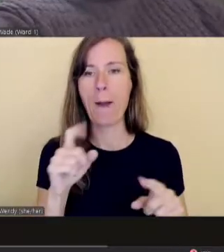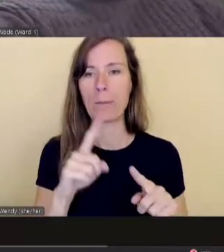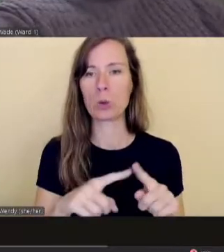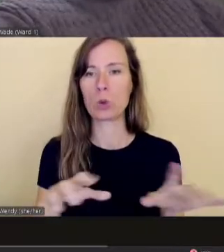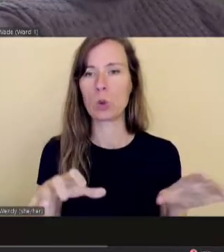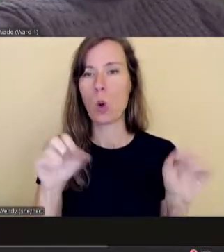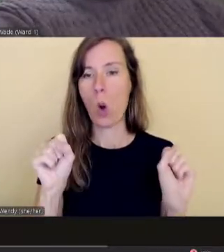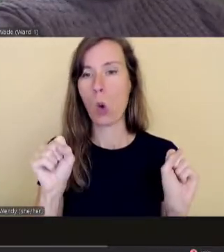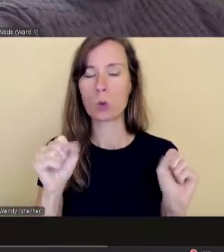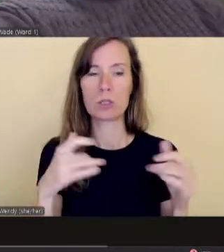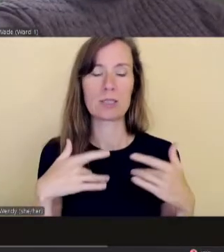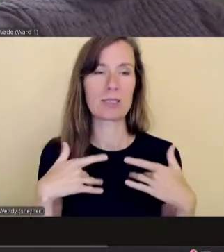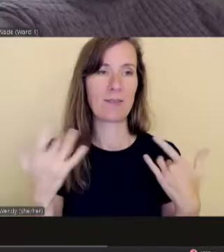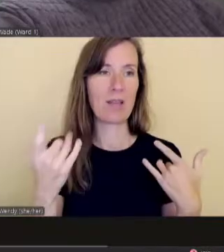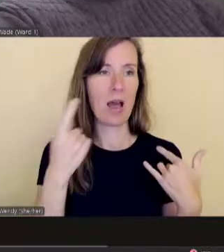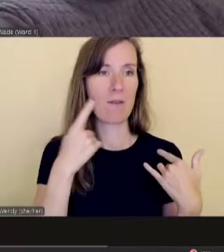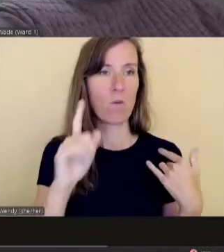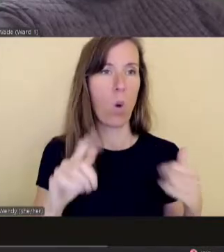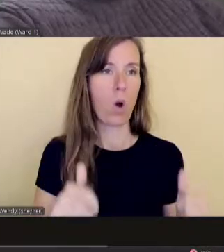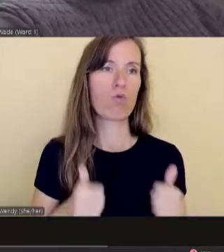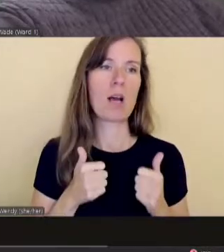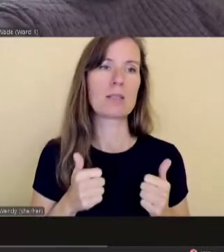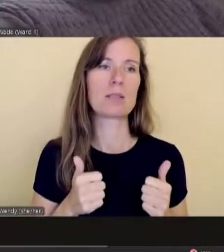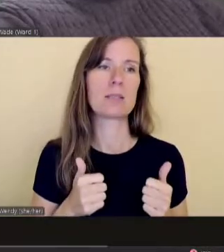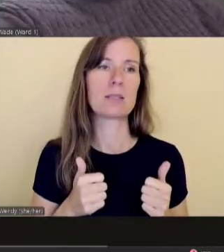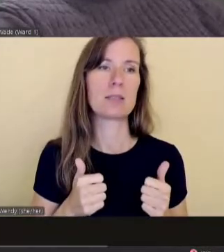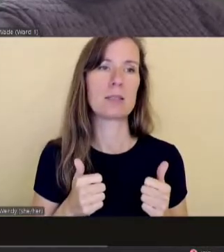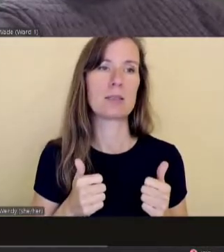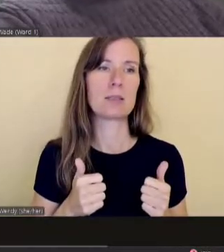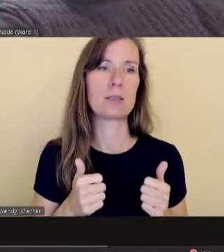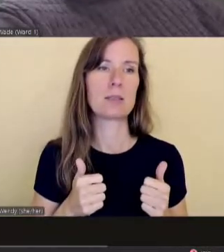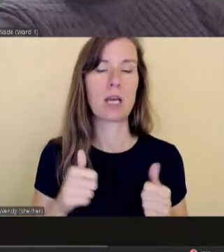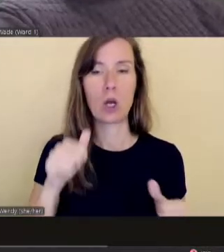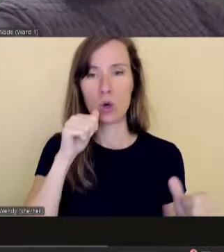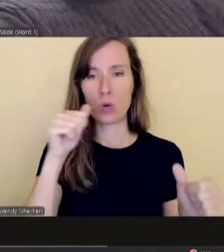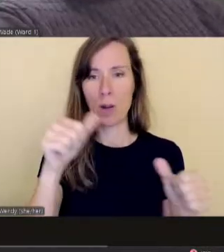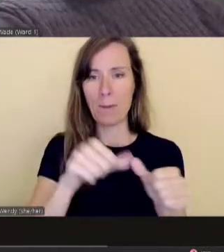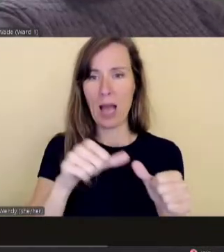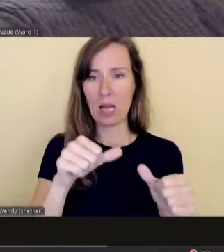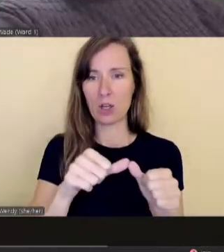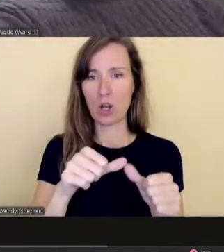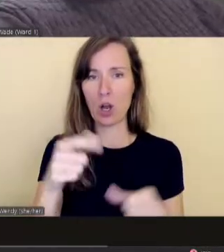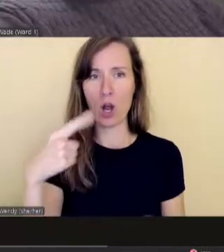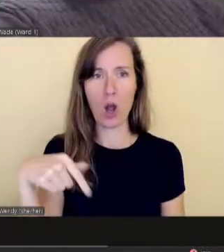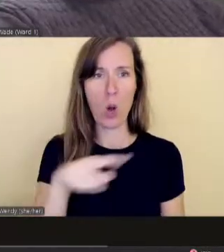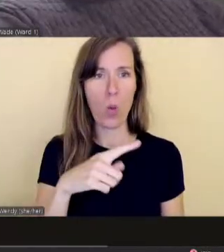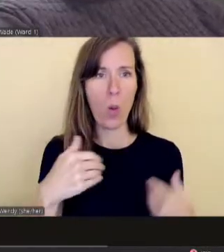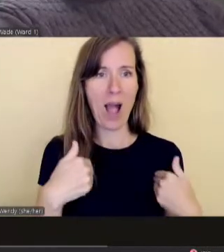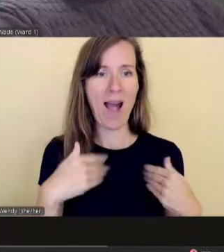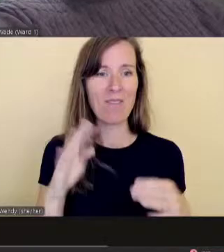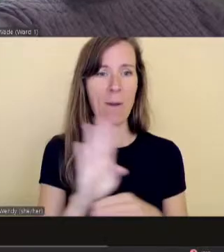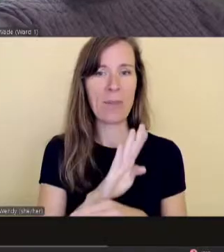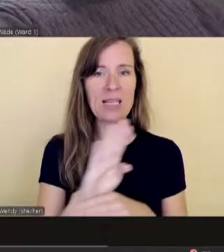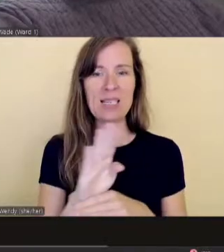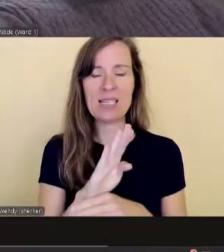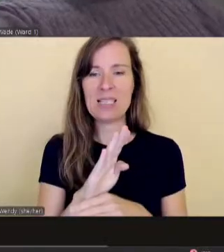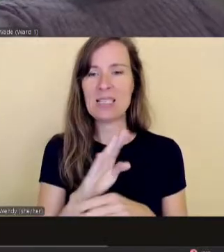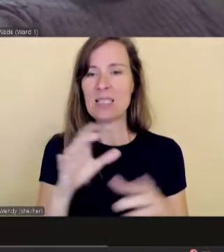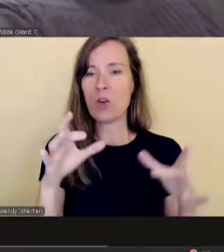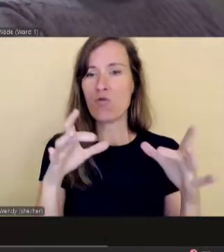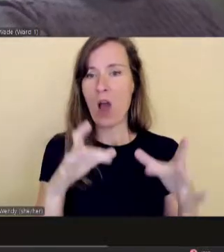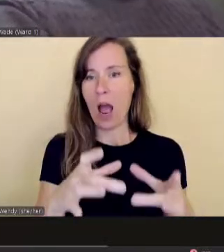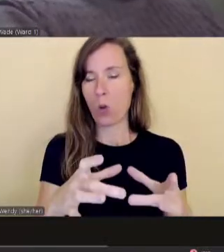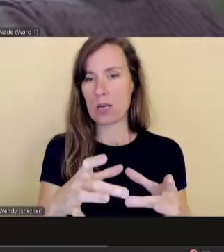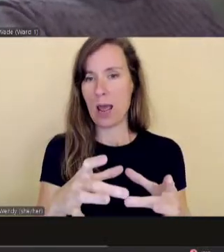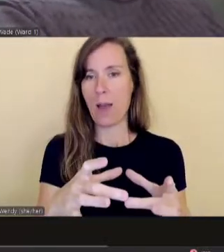event for our residents. Just as a reminder, we will have a business roundtable on November the 19th